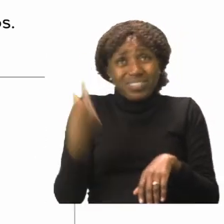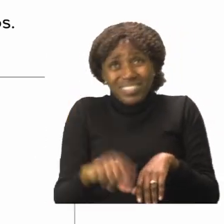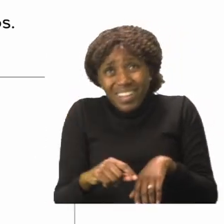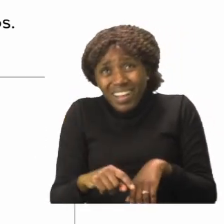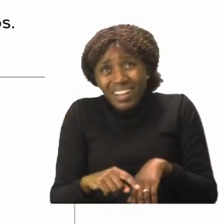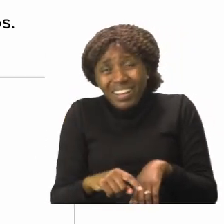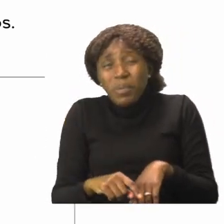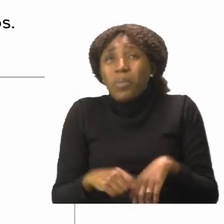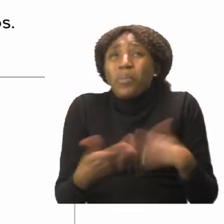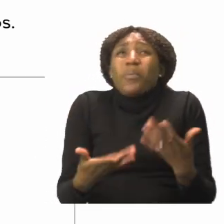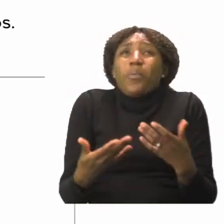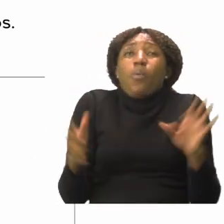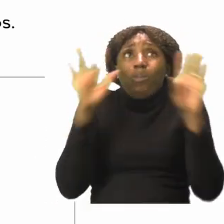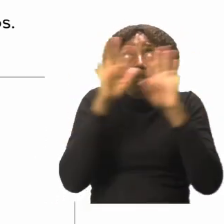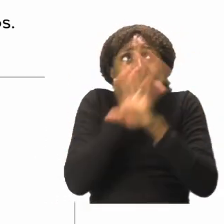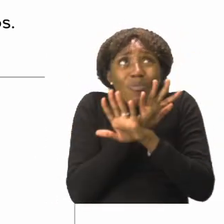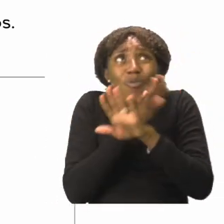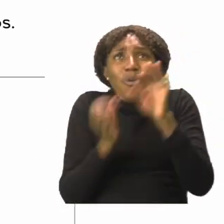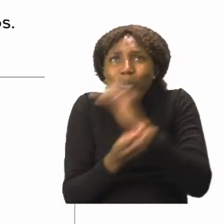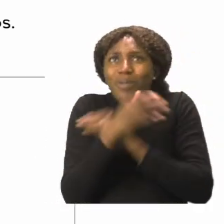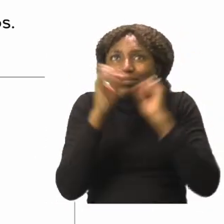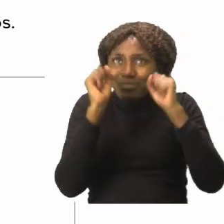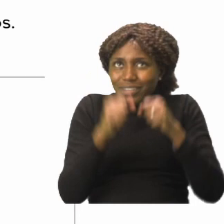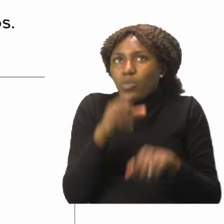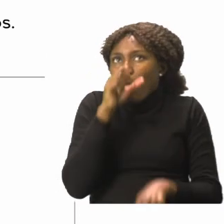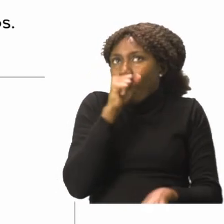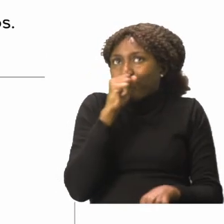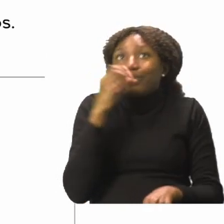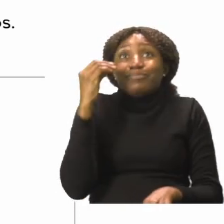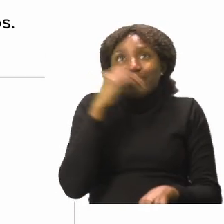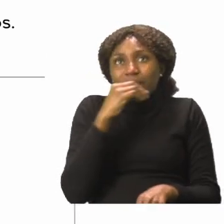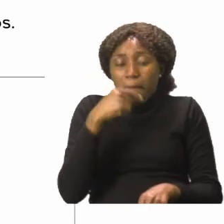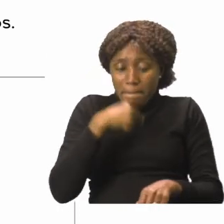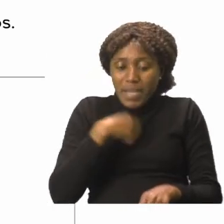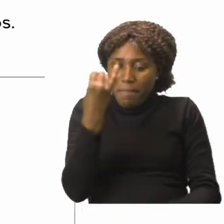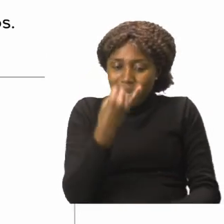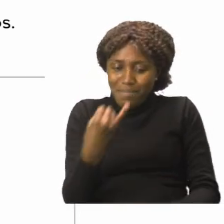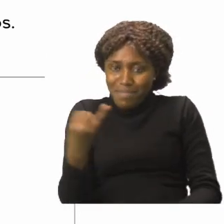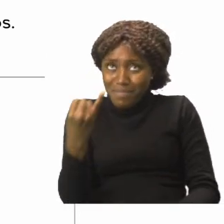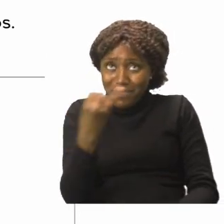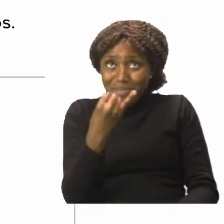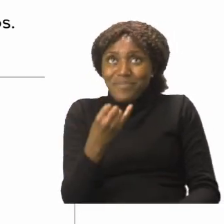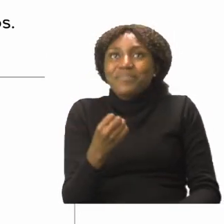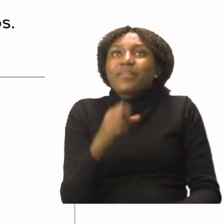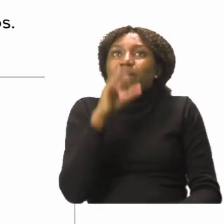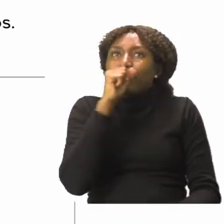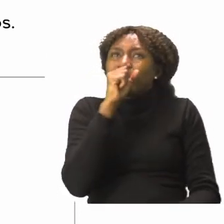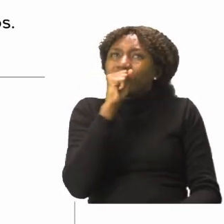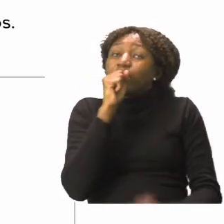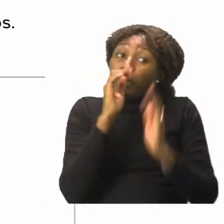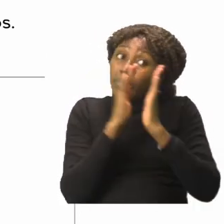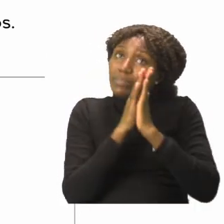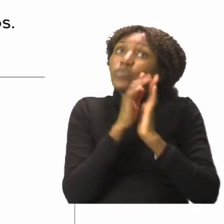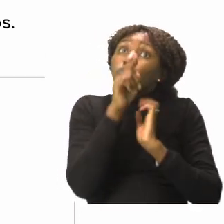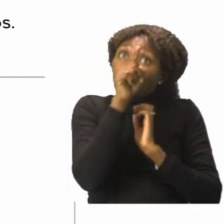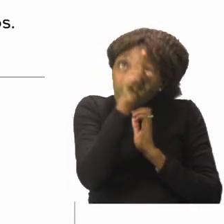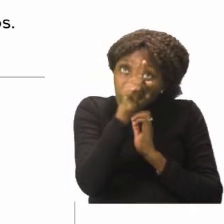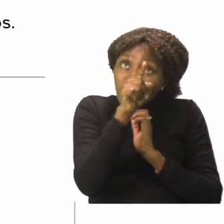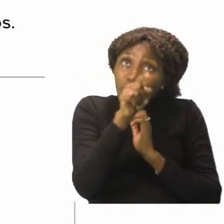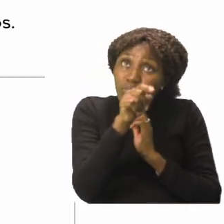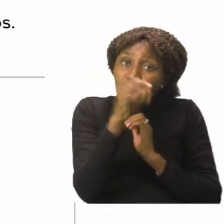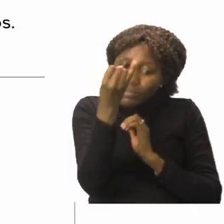the morning. So I'm going to draw an orange, but I want you to draw your favorite